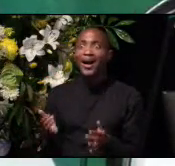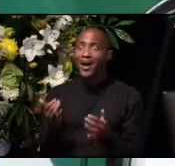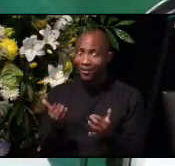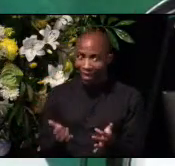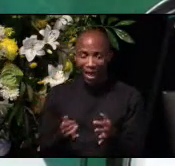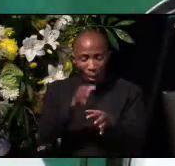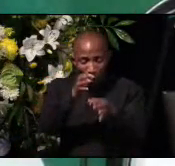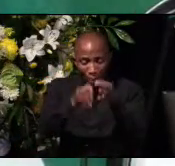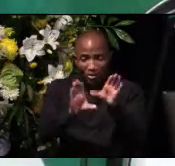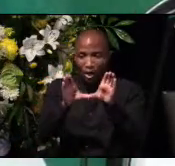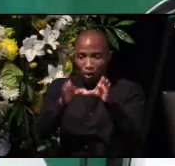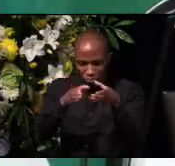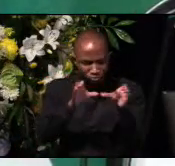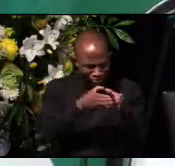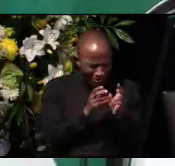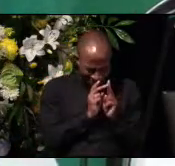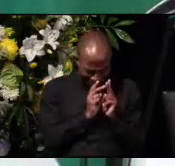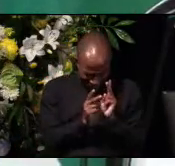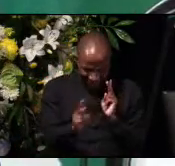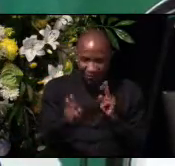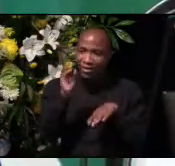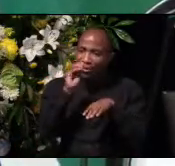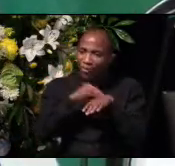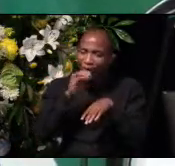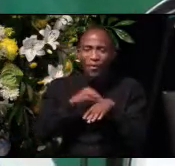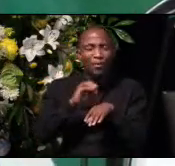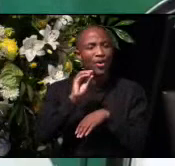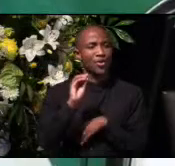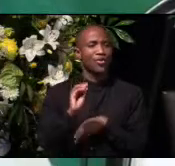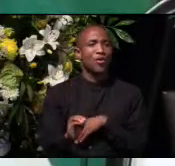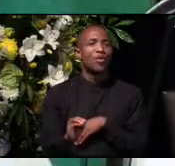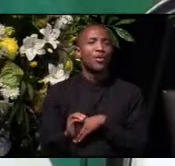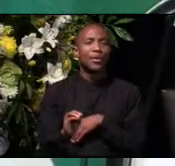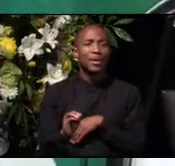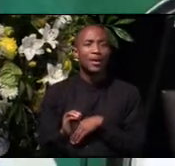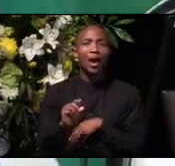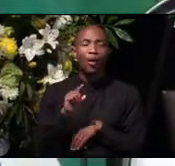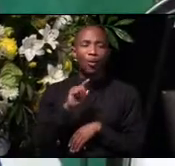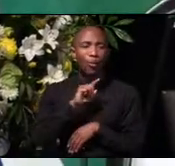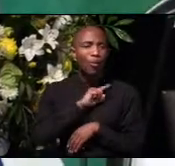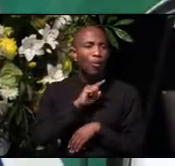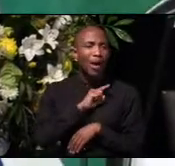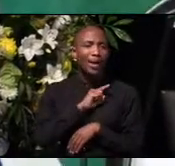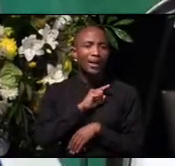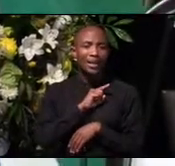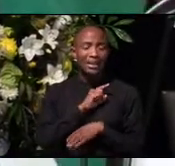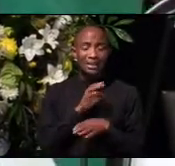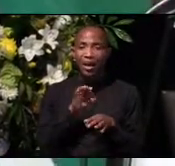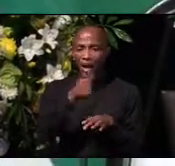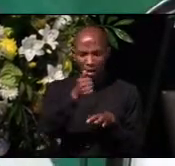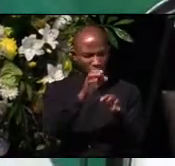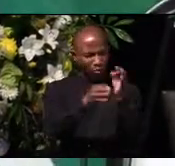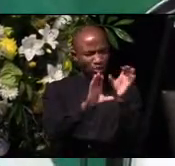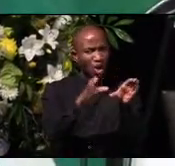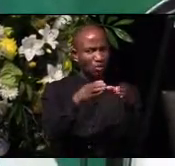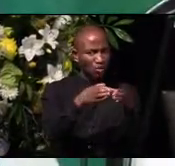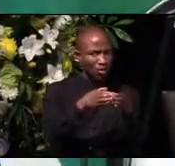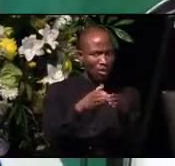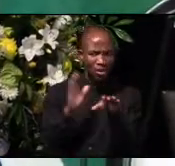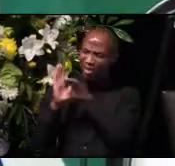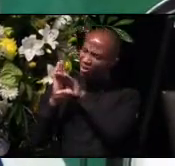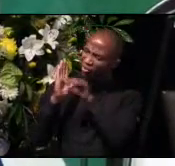class because some show the same genetic traces of the mother